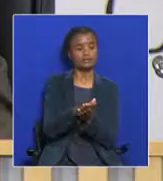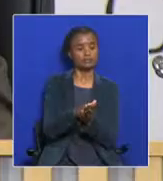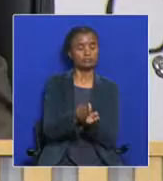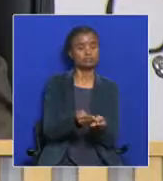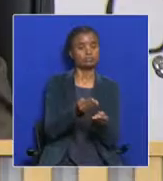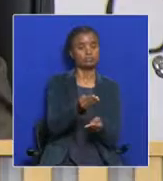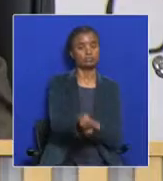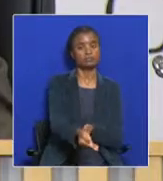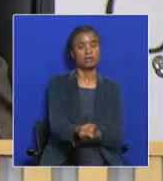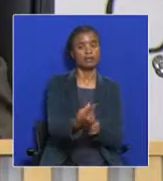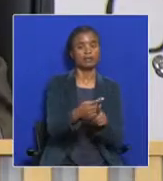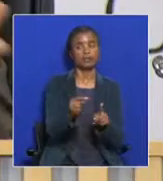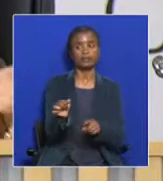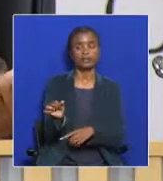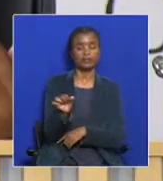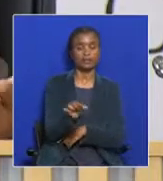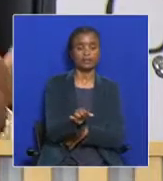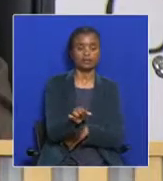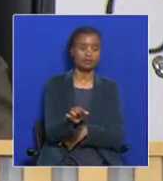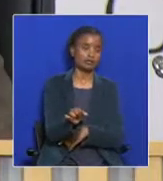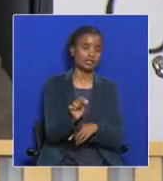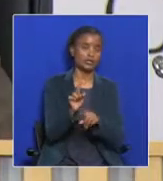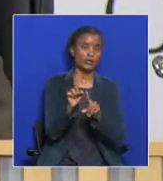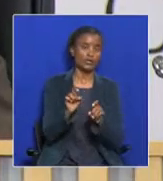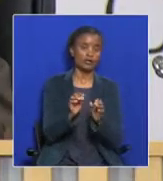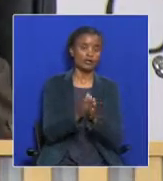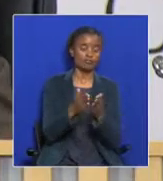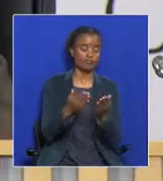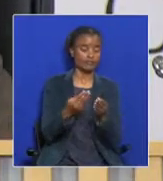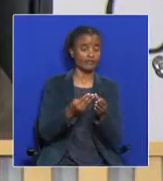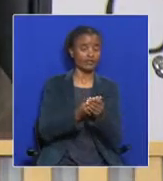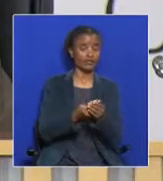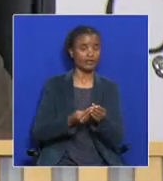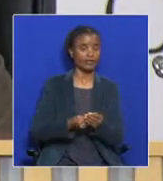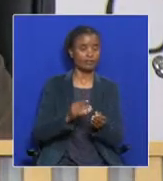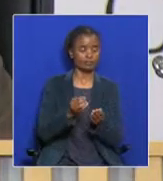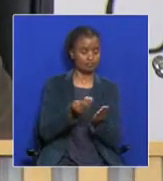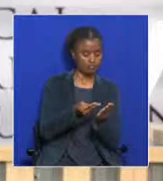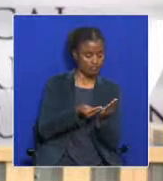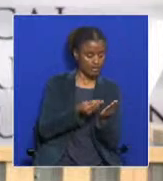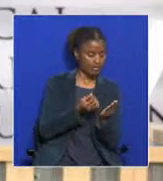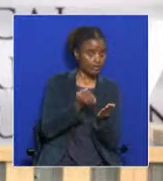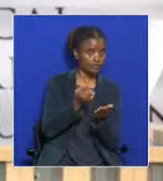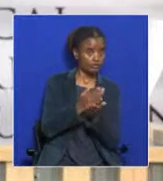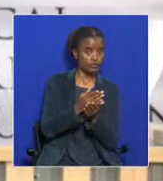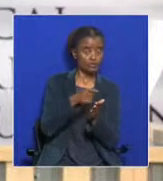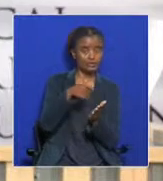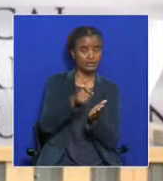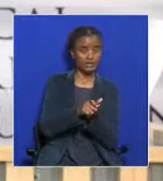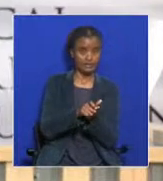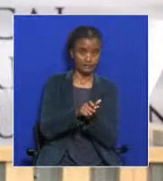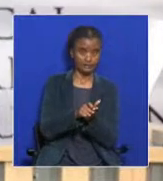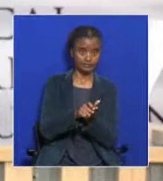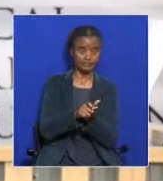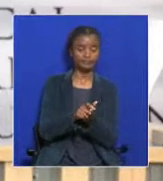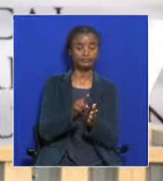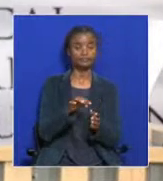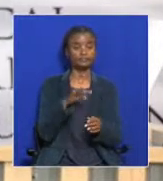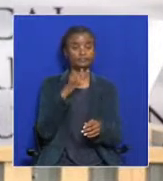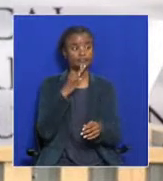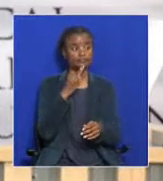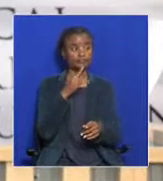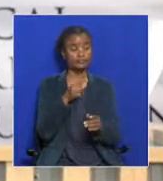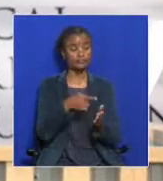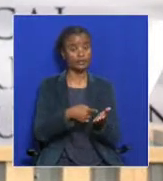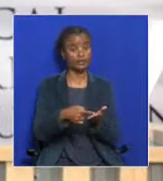the inquiry file to ensure that it was signed and commissioned. You are trying to give him some activity in the week that he was an